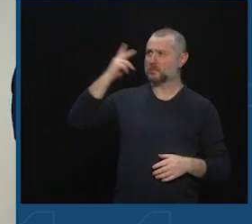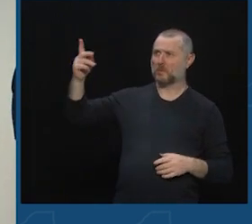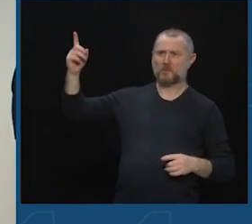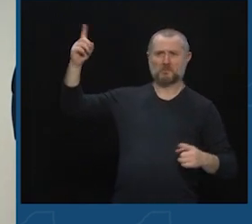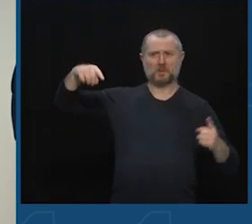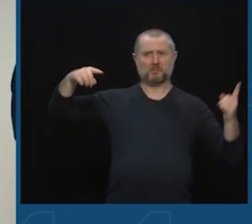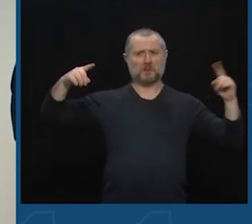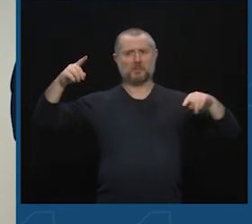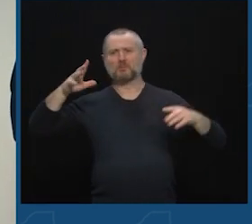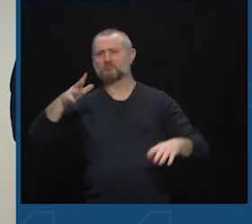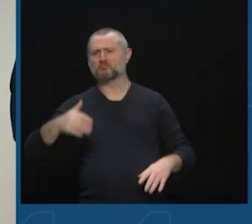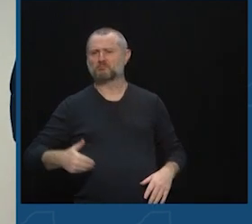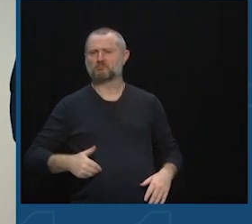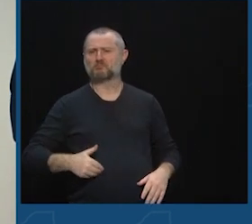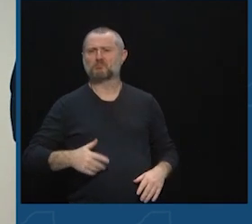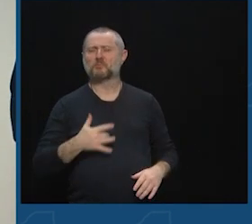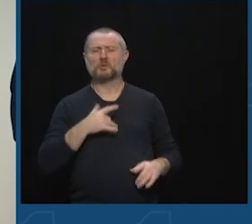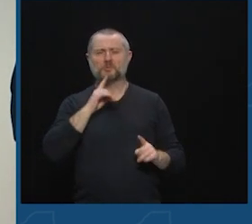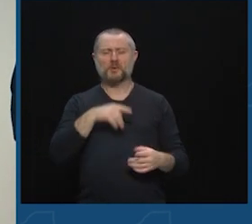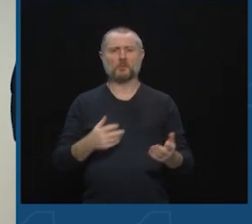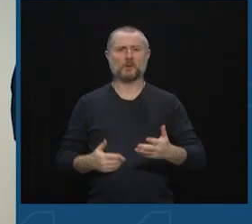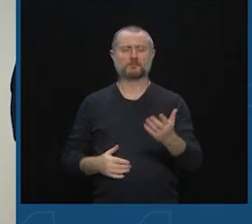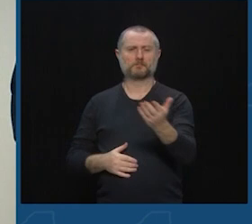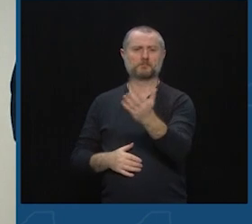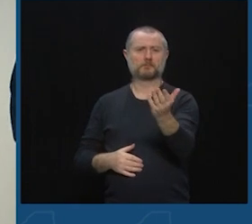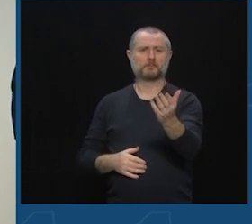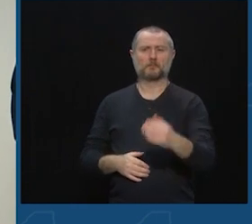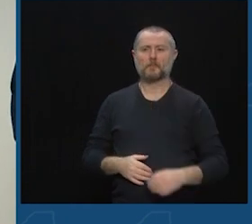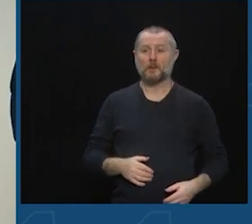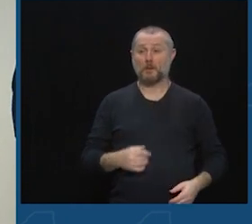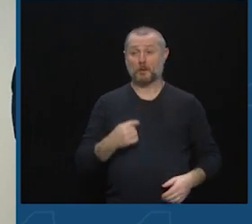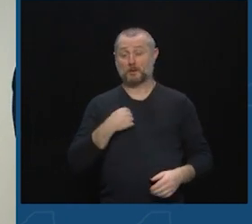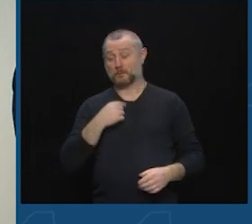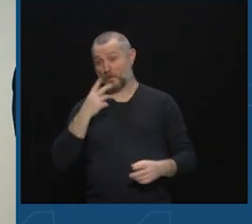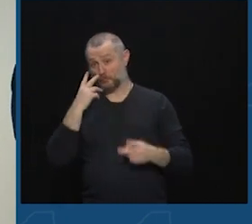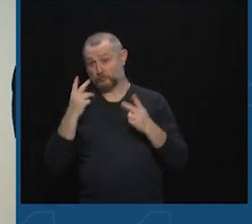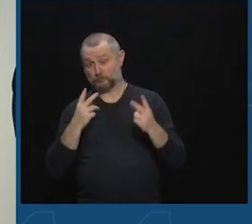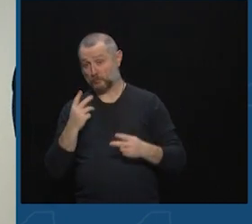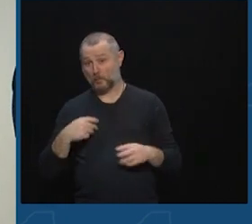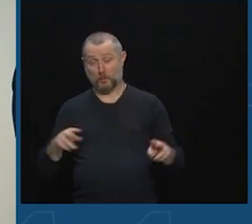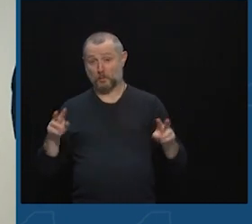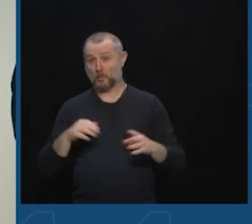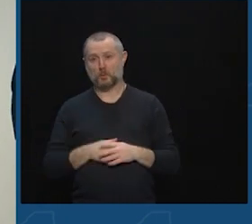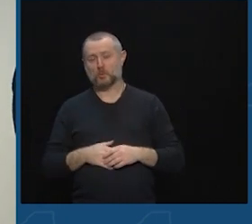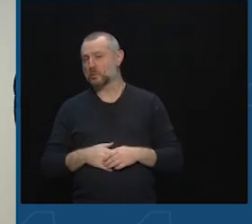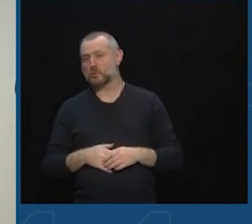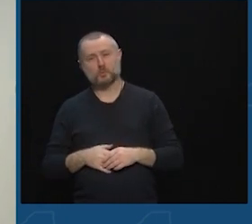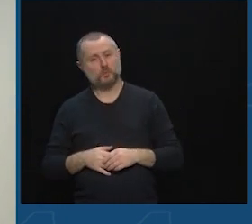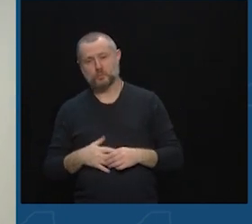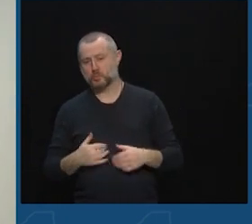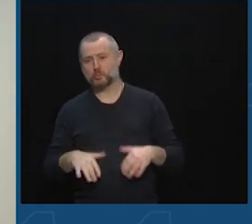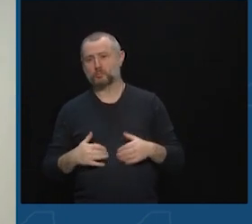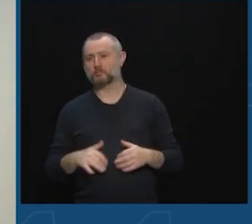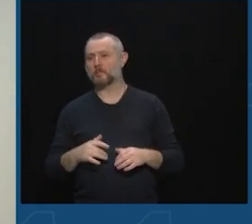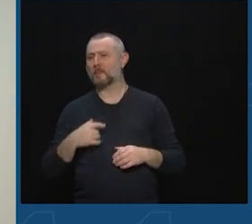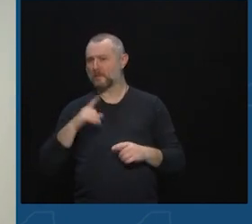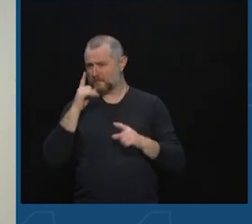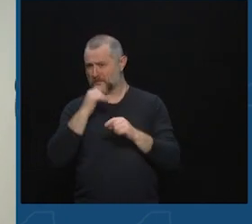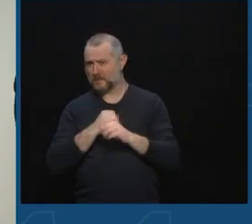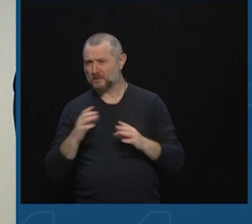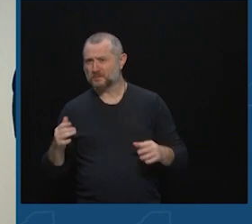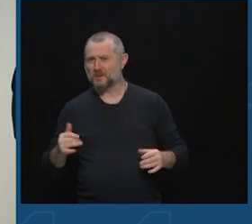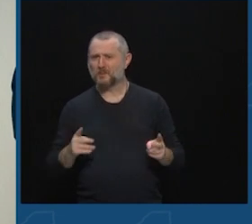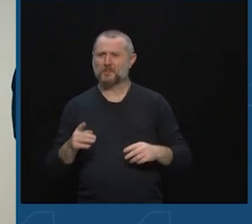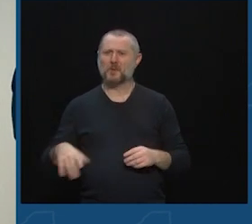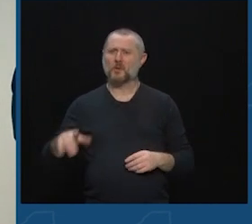trees? An extraordinary sense that the people who are willing to go into those circumstances